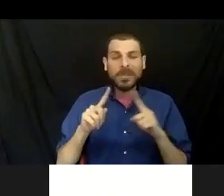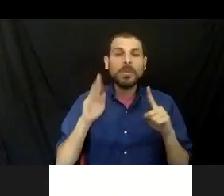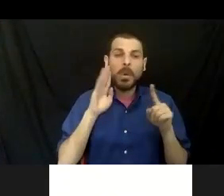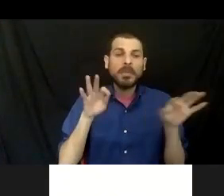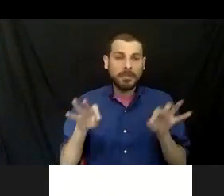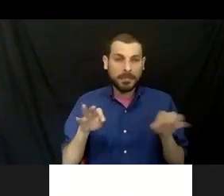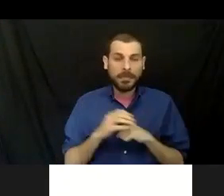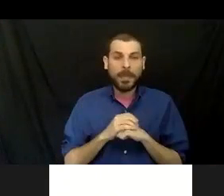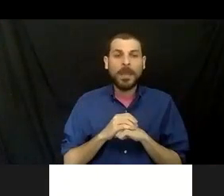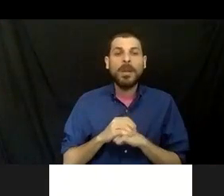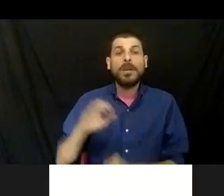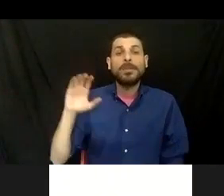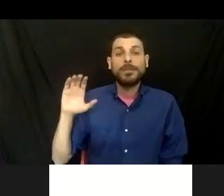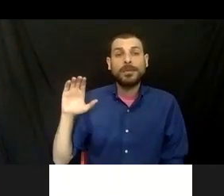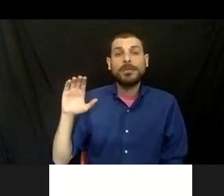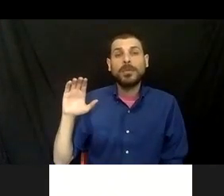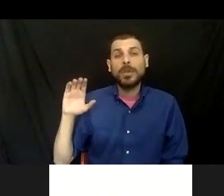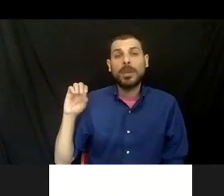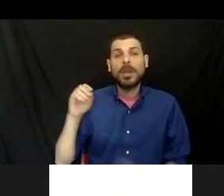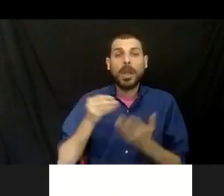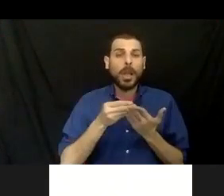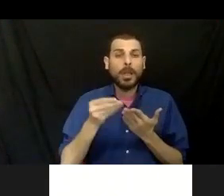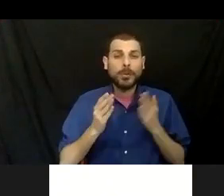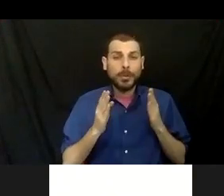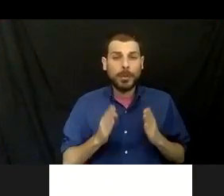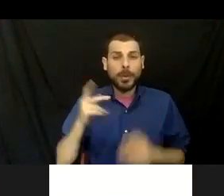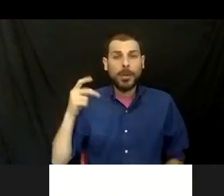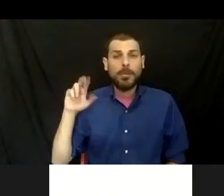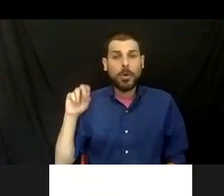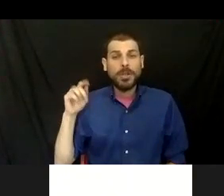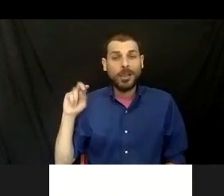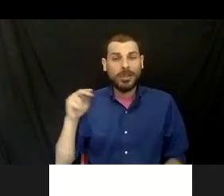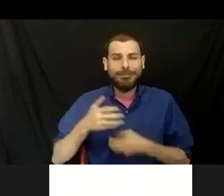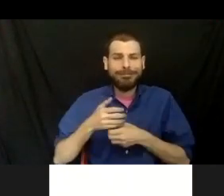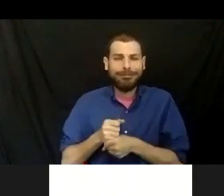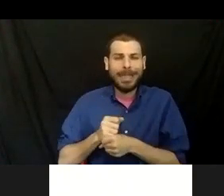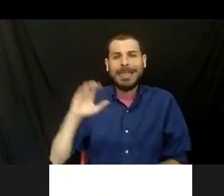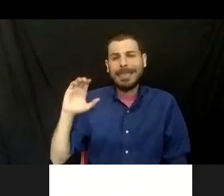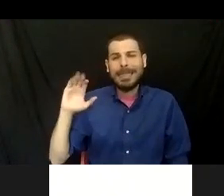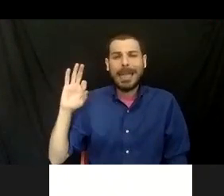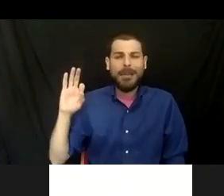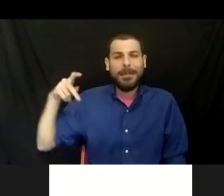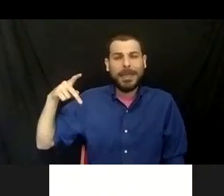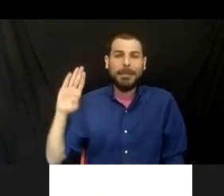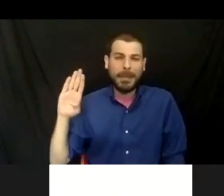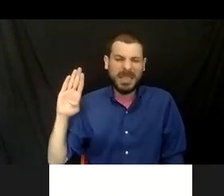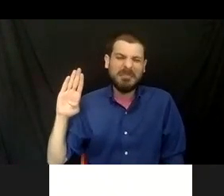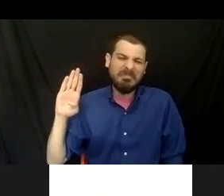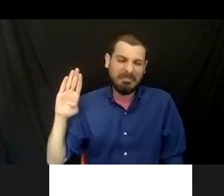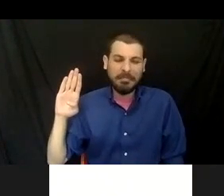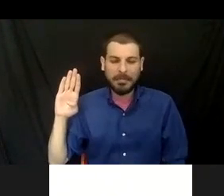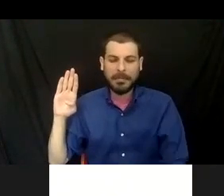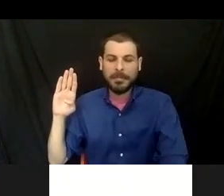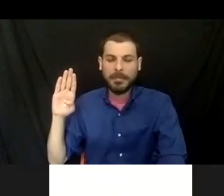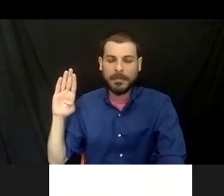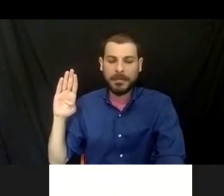Consumer Financial Protection Bureau, or I'll sometimes just call it the CFPB to be shorter, is